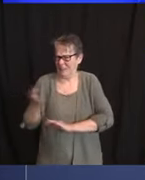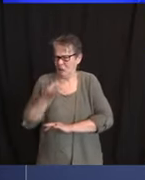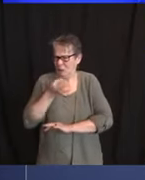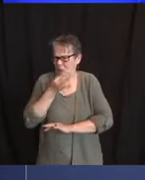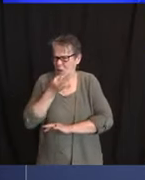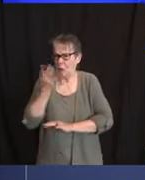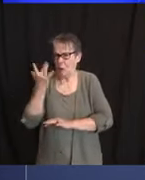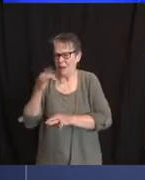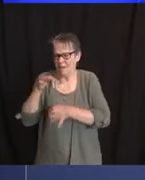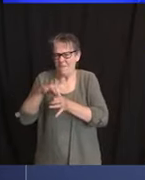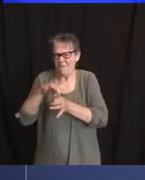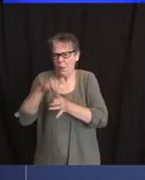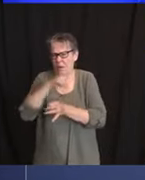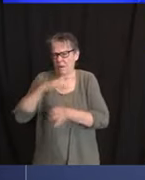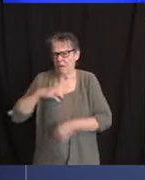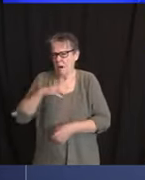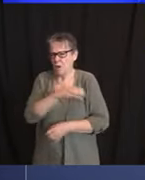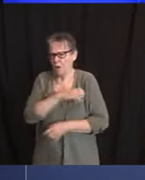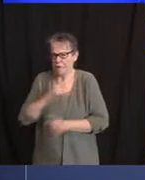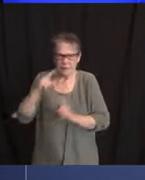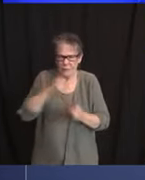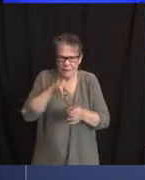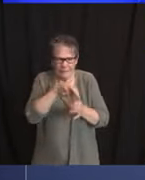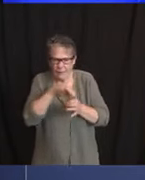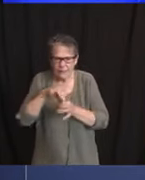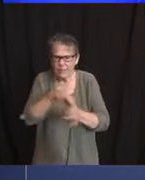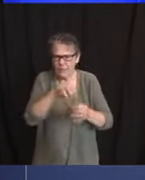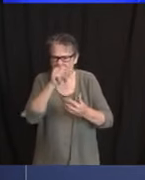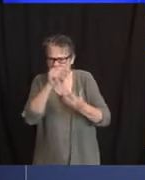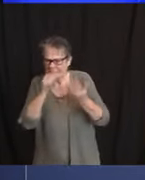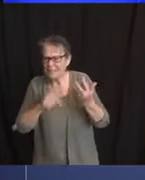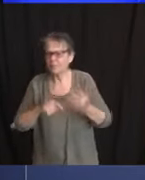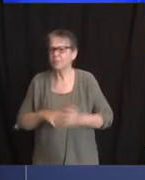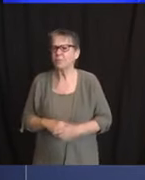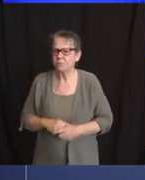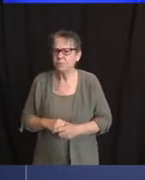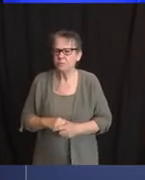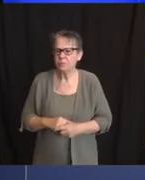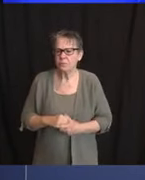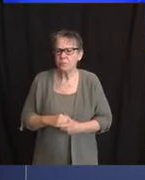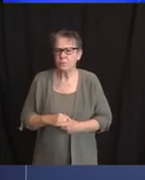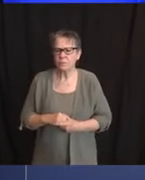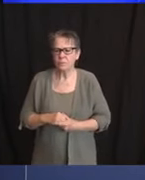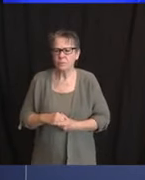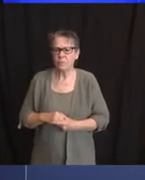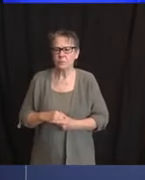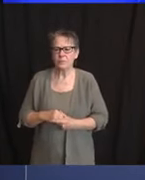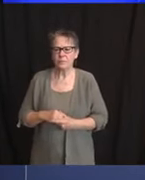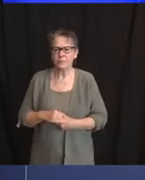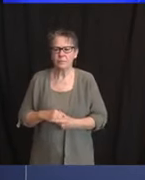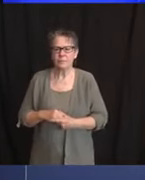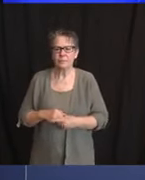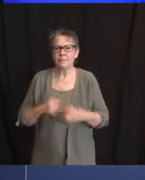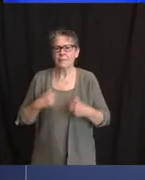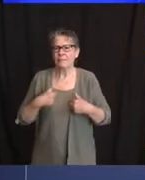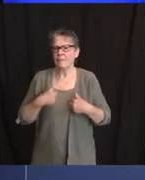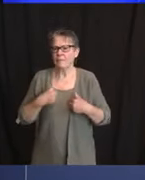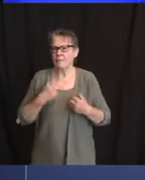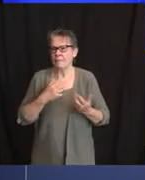this public health and economic crisis, but it is not. The vote is to approve another Trump nominee, not to deal